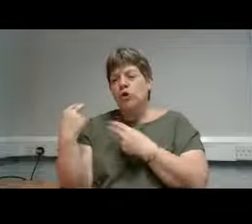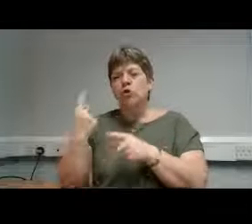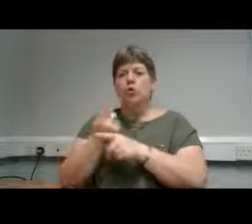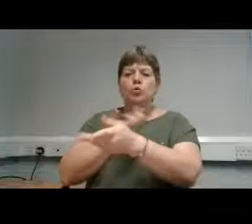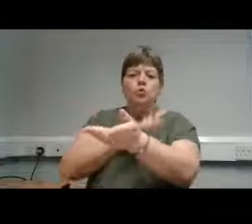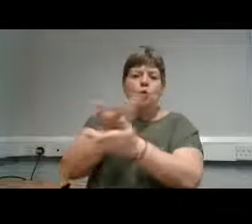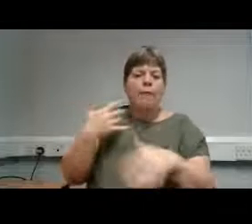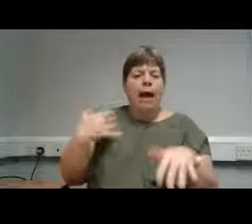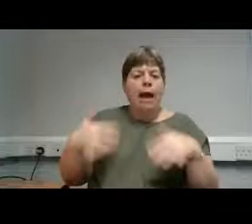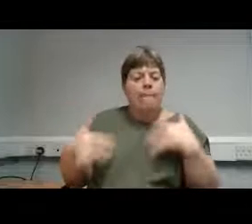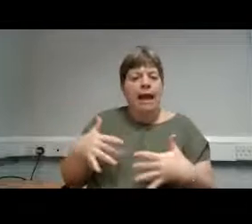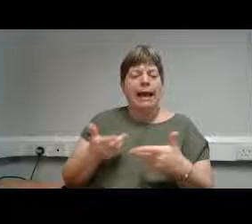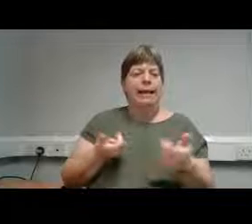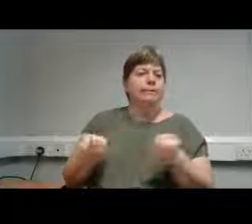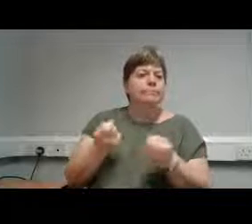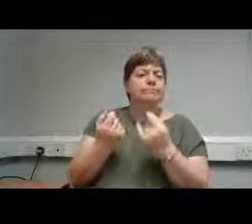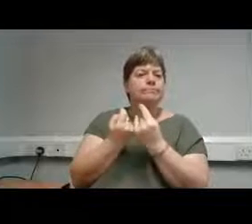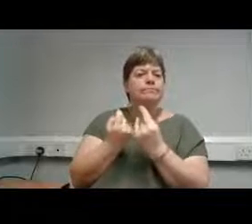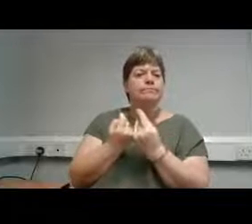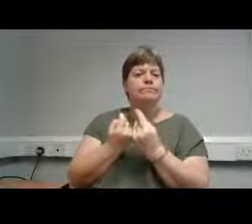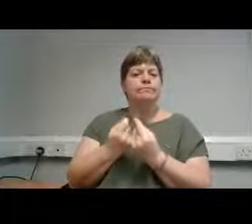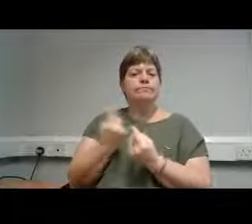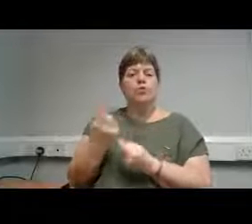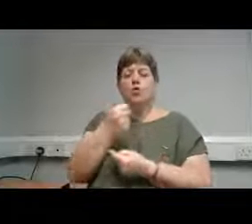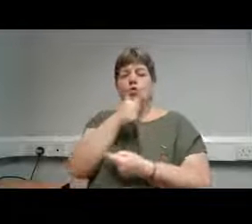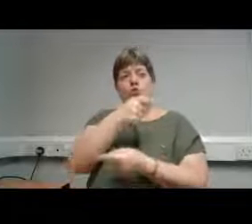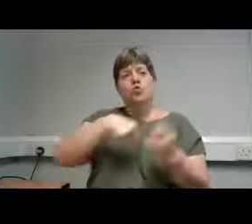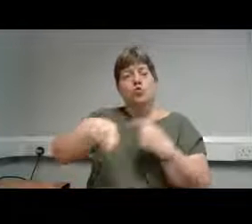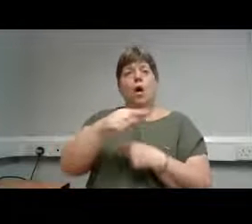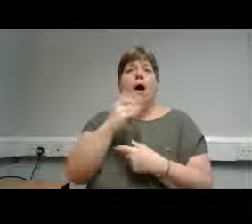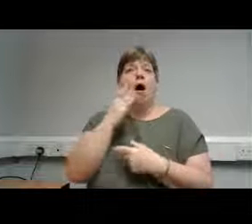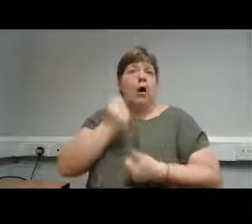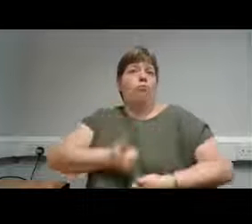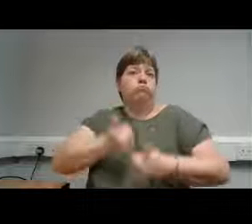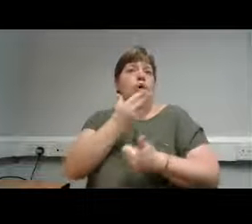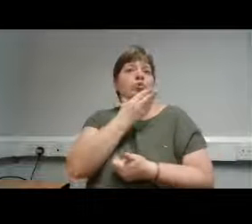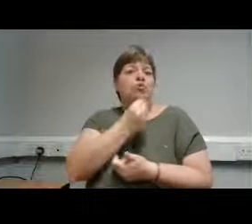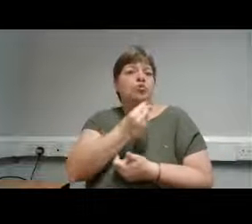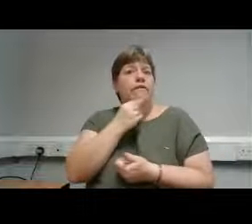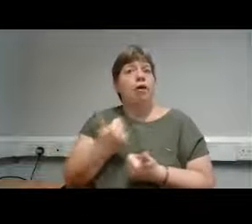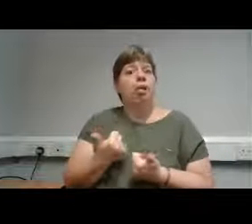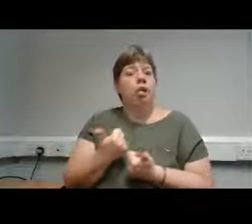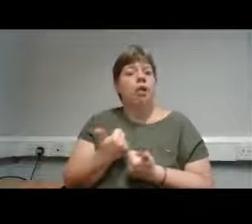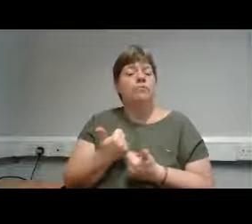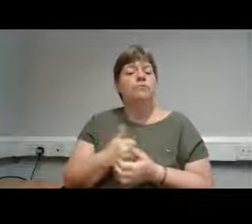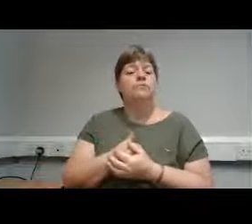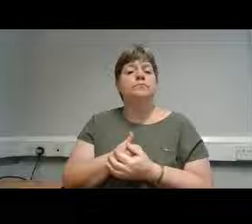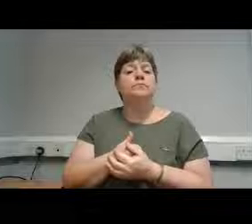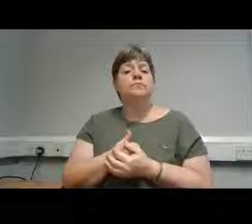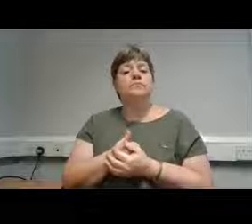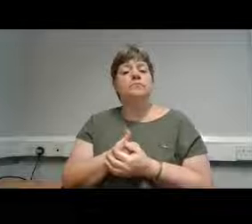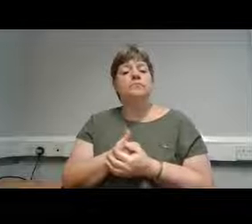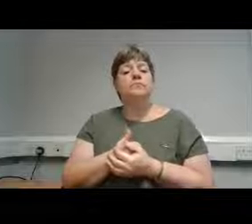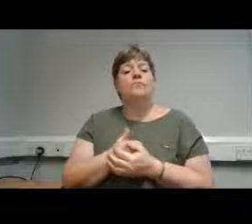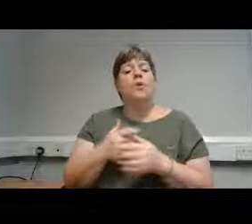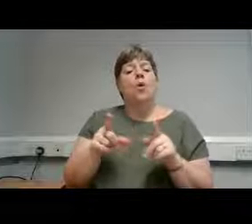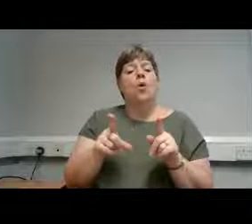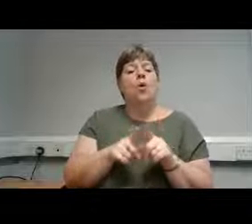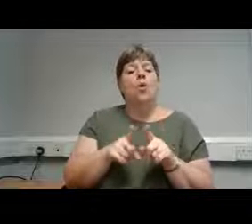pain, and the people that are using that do find that of benefit in practice. We've